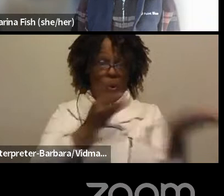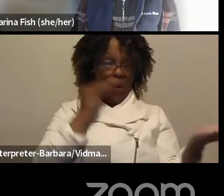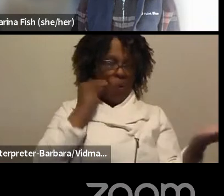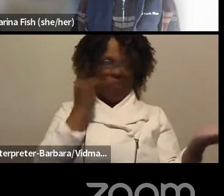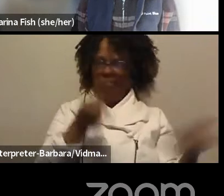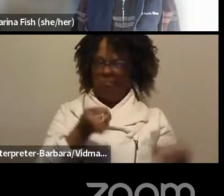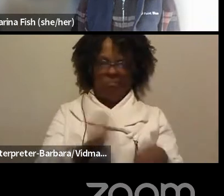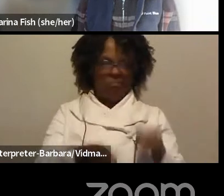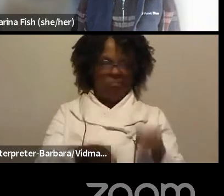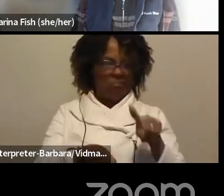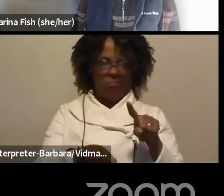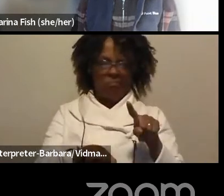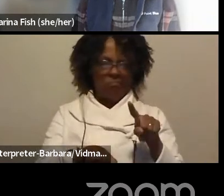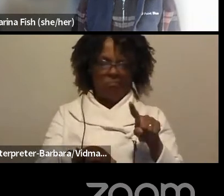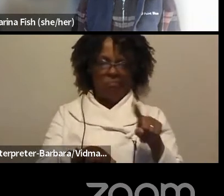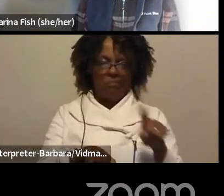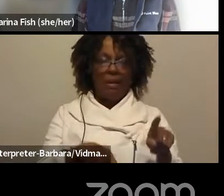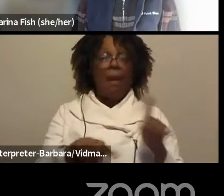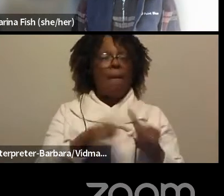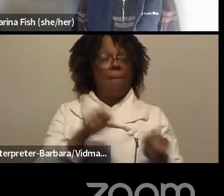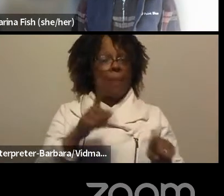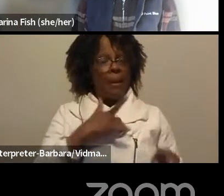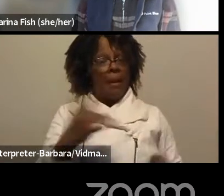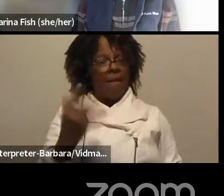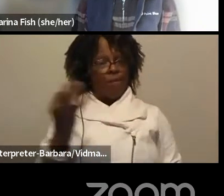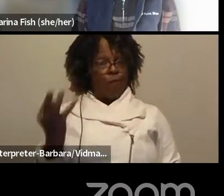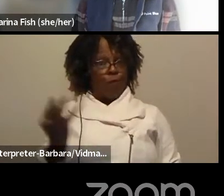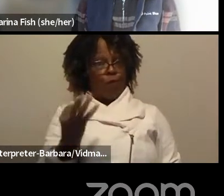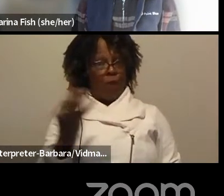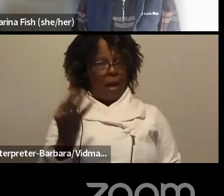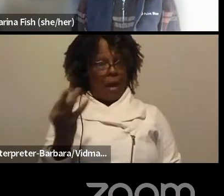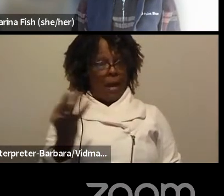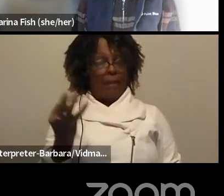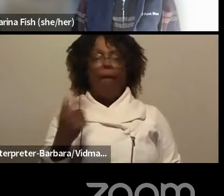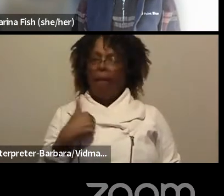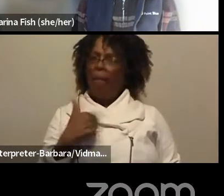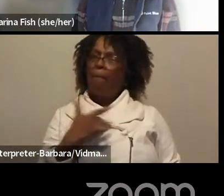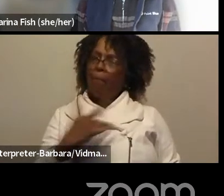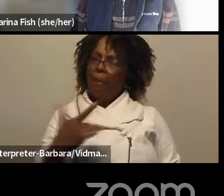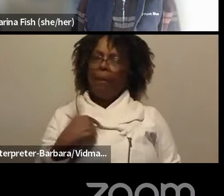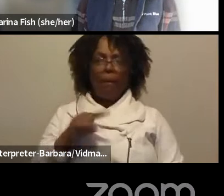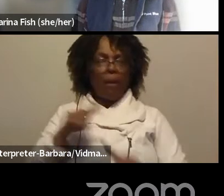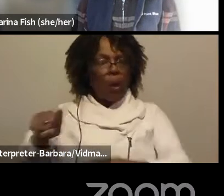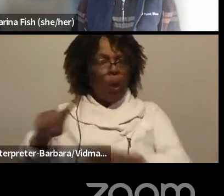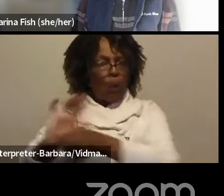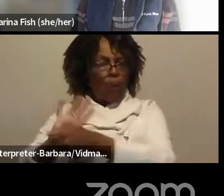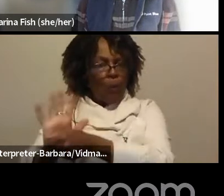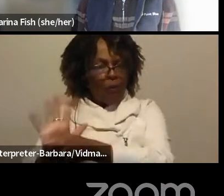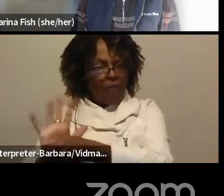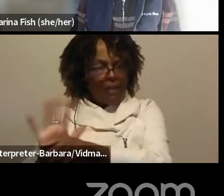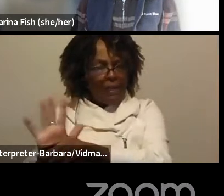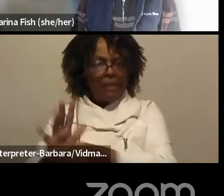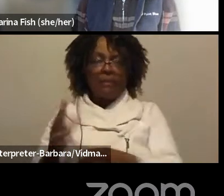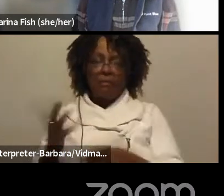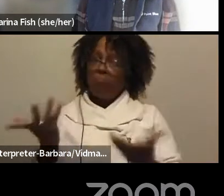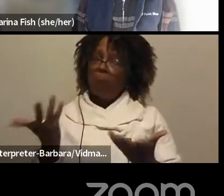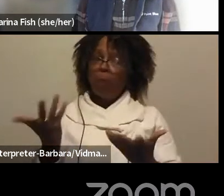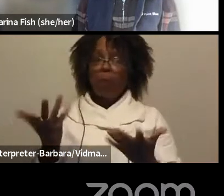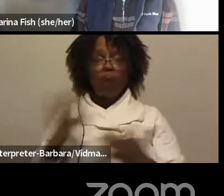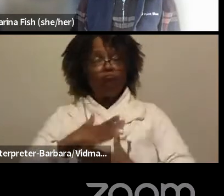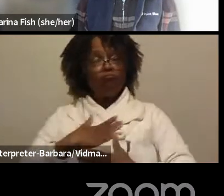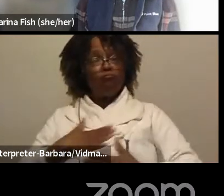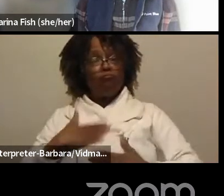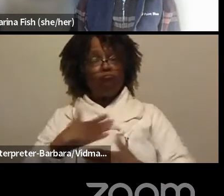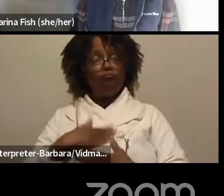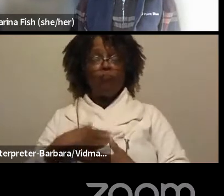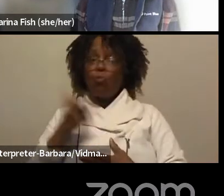do was like on Friday night, if there's a movie out, I'll go to the movies up the street and just go watch a movie, and that's it.